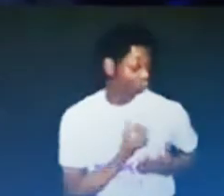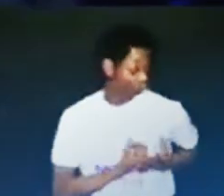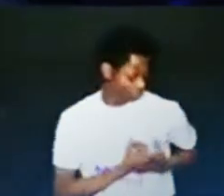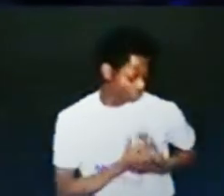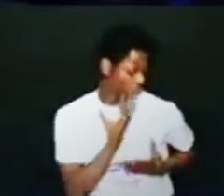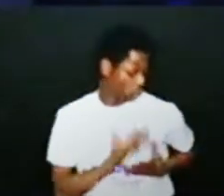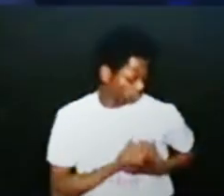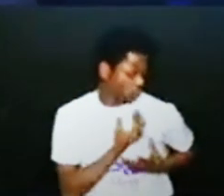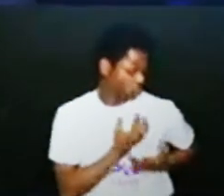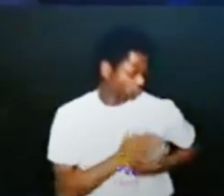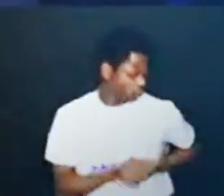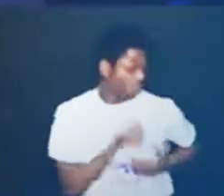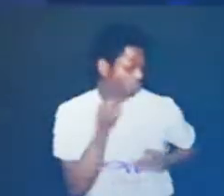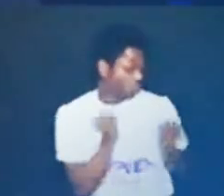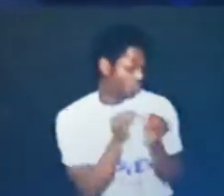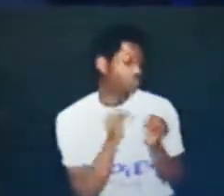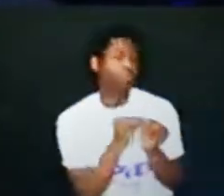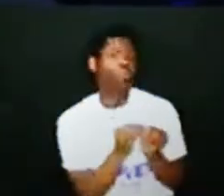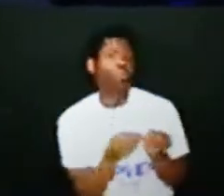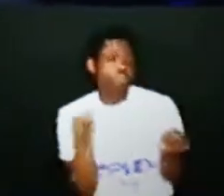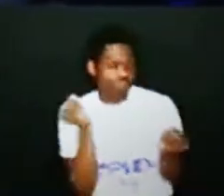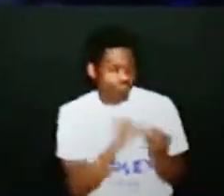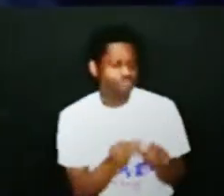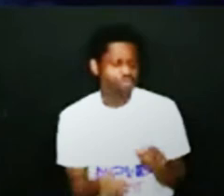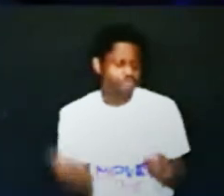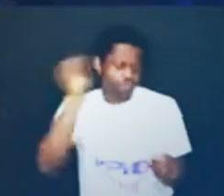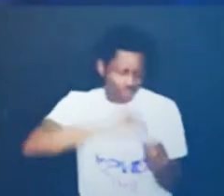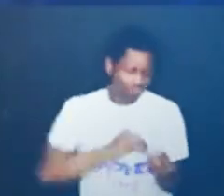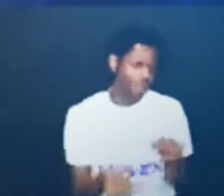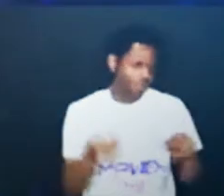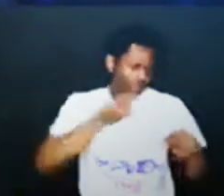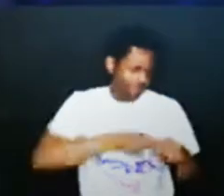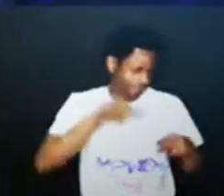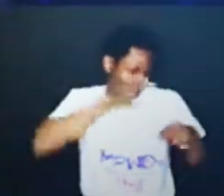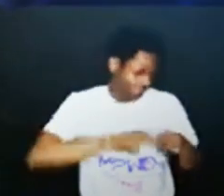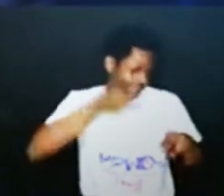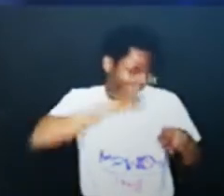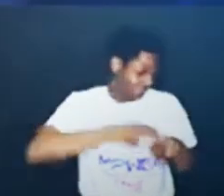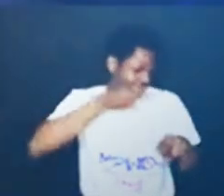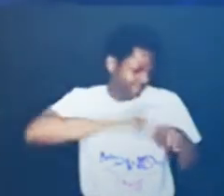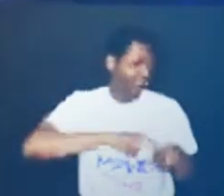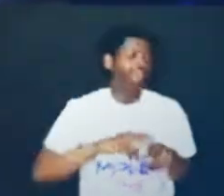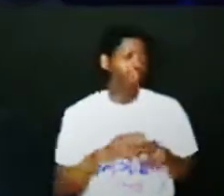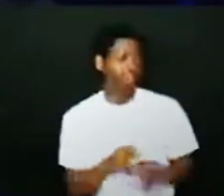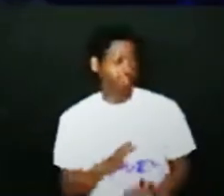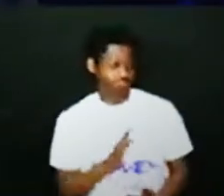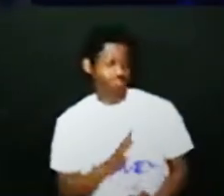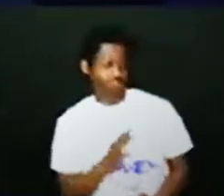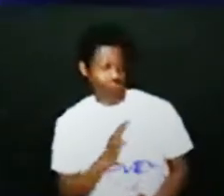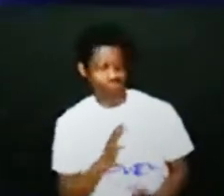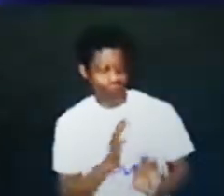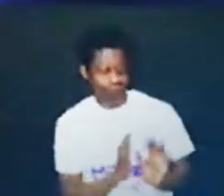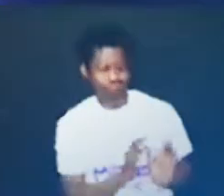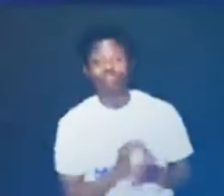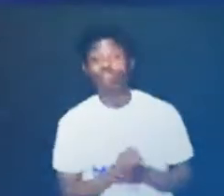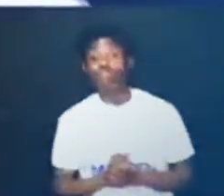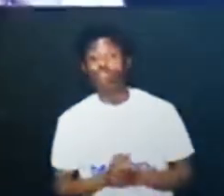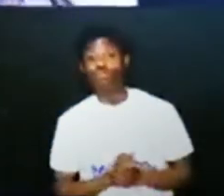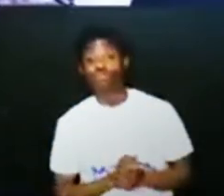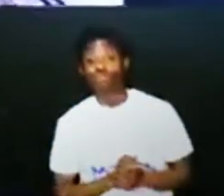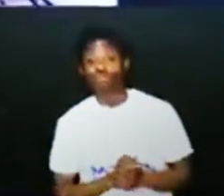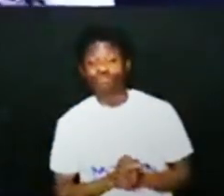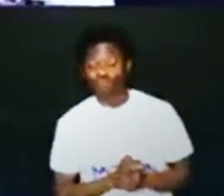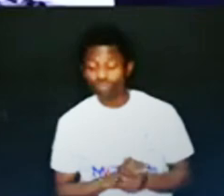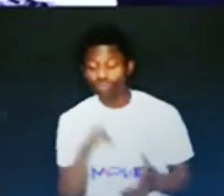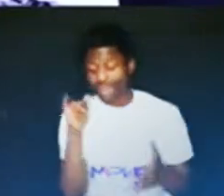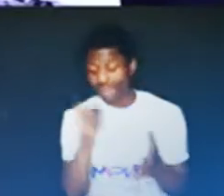amani we? Eye kesiye wofidi ani mupa. More and more. The biara da na ekoso. Fine. In fact, this kind of